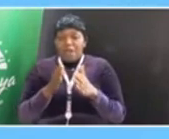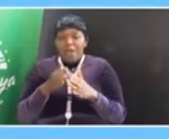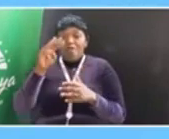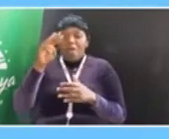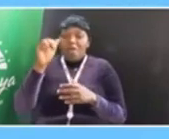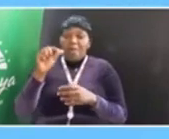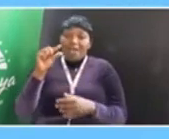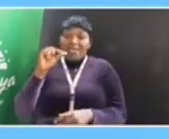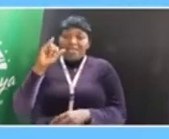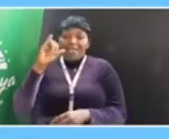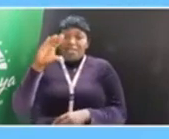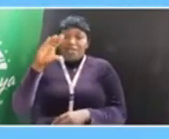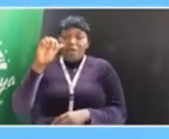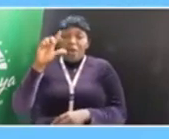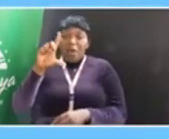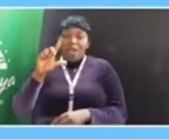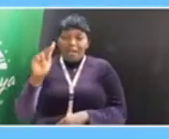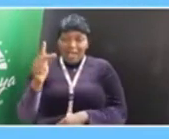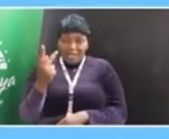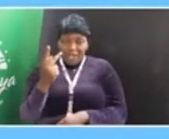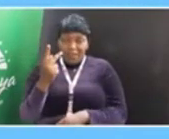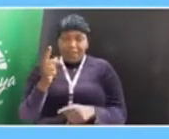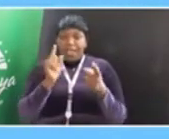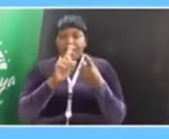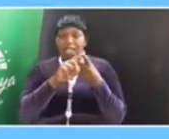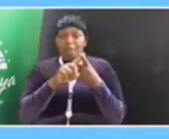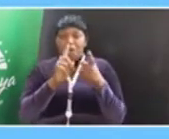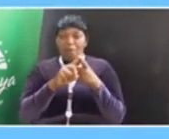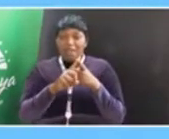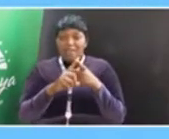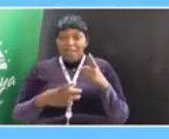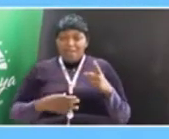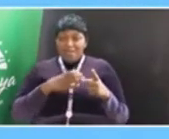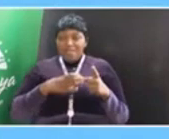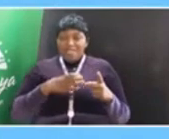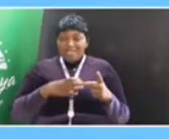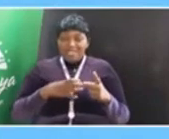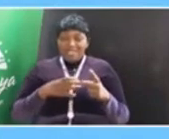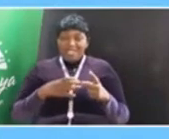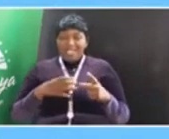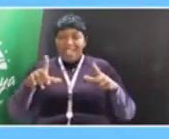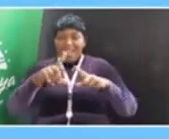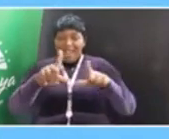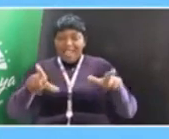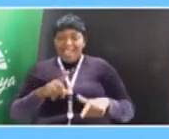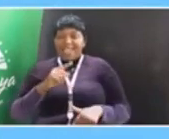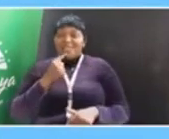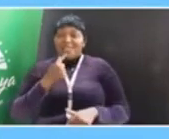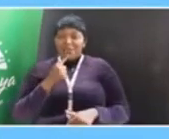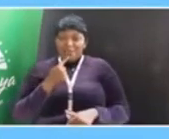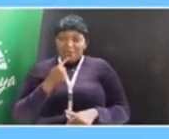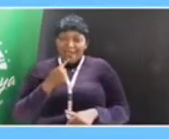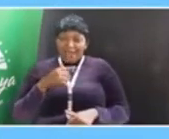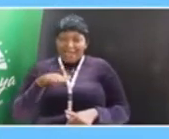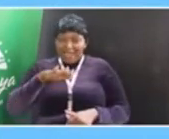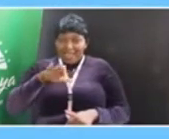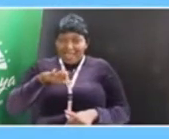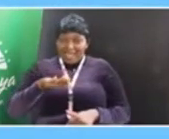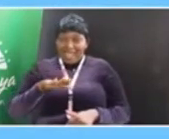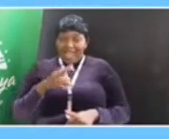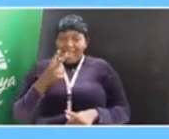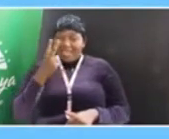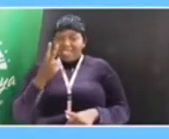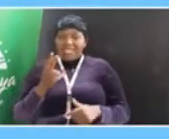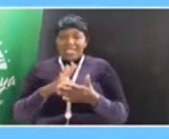Kenya. Number one, explore the Lake Turkana Basin, the site of some of the earliest